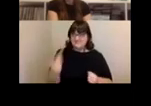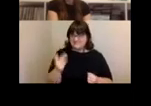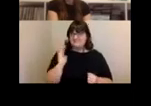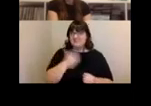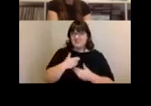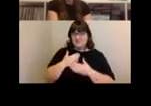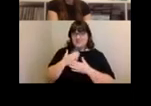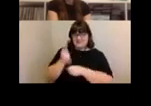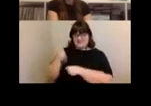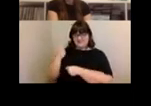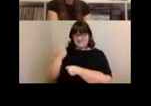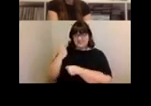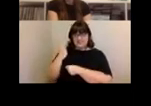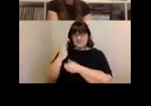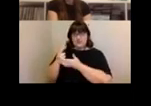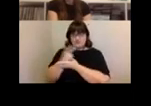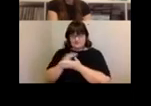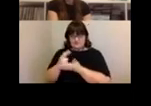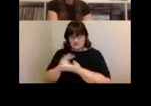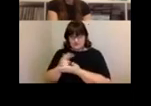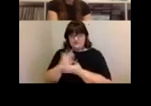the previous year. We're at